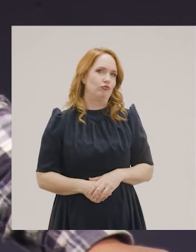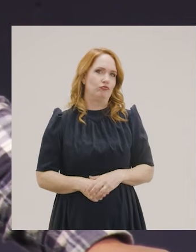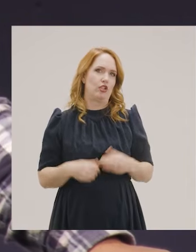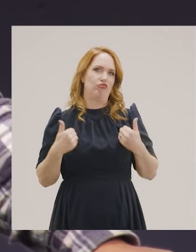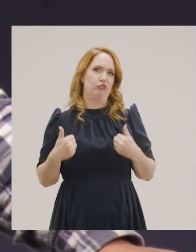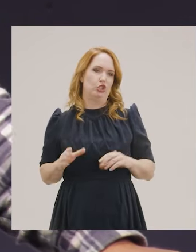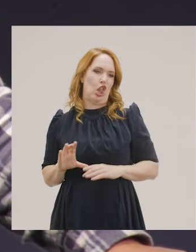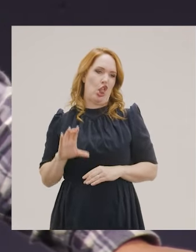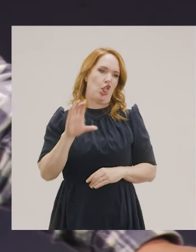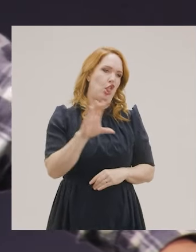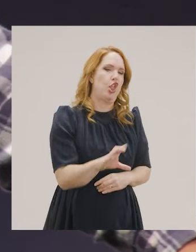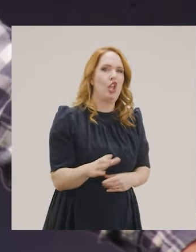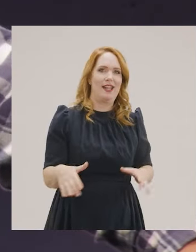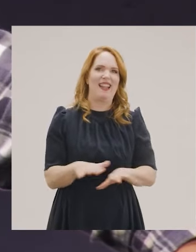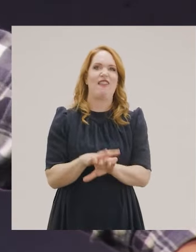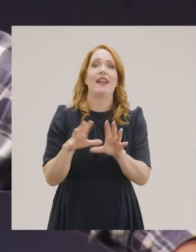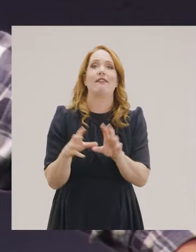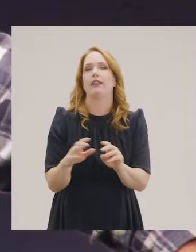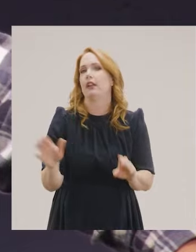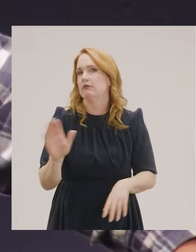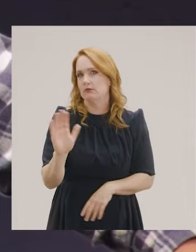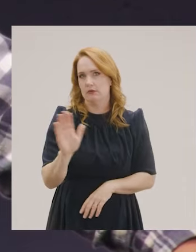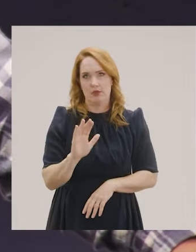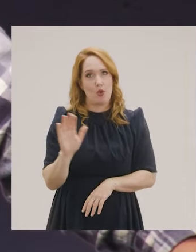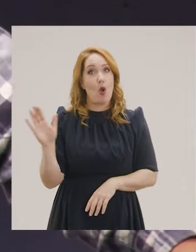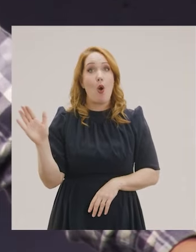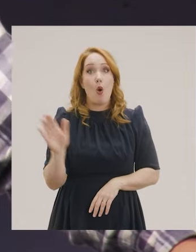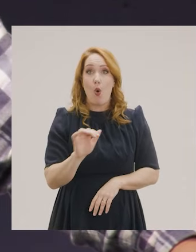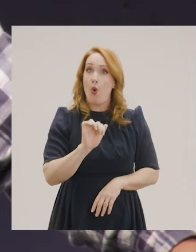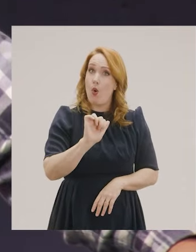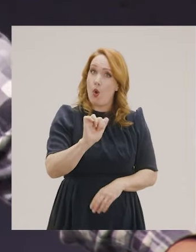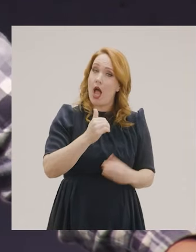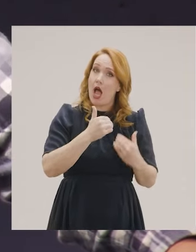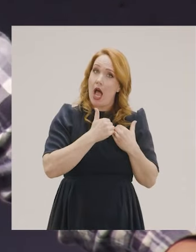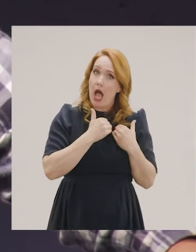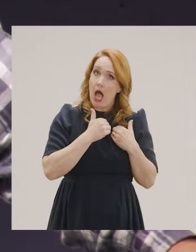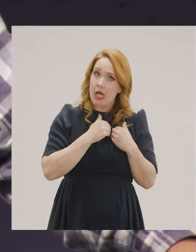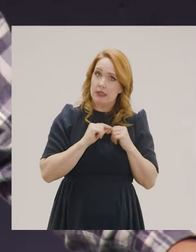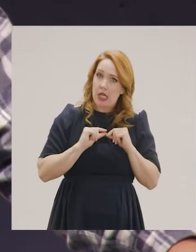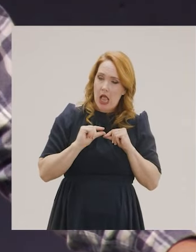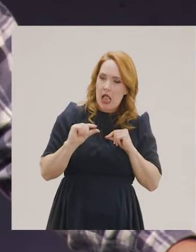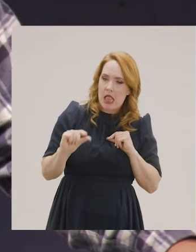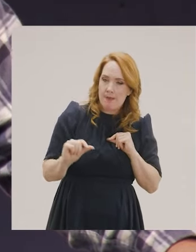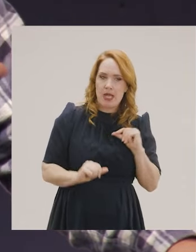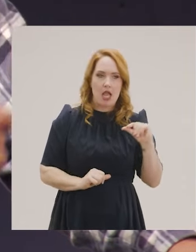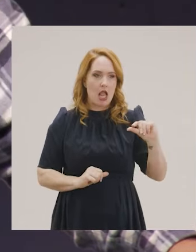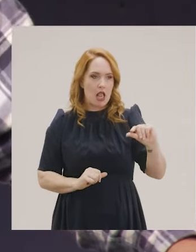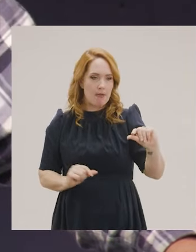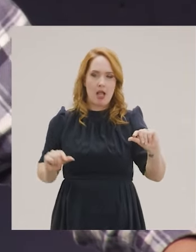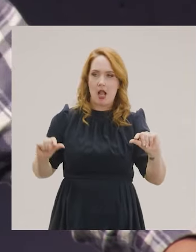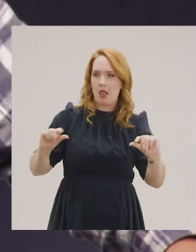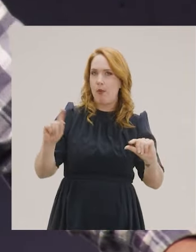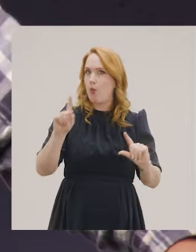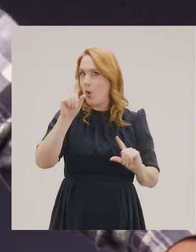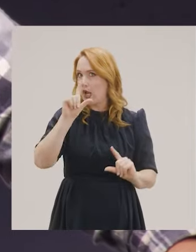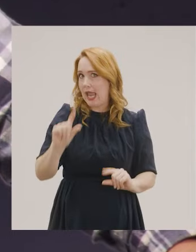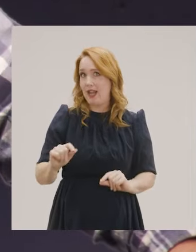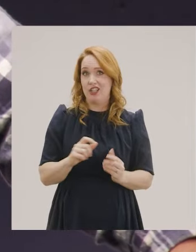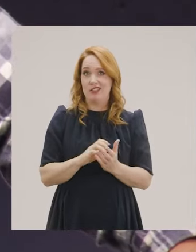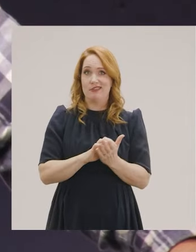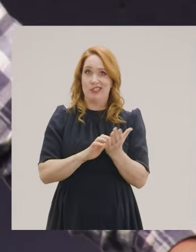do is I work in every individual heart so that everybody gives a little bit as they are able." That's